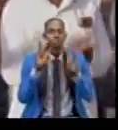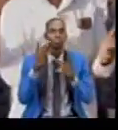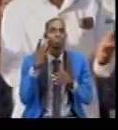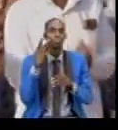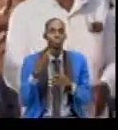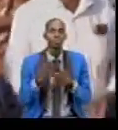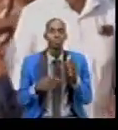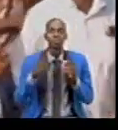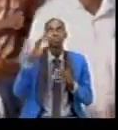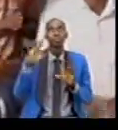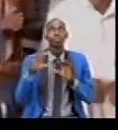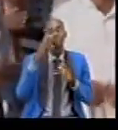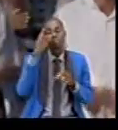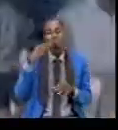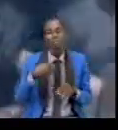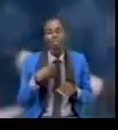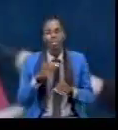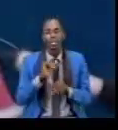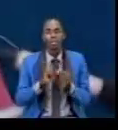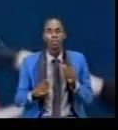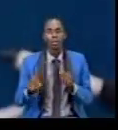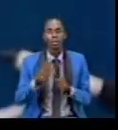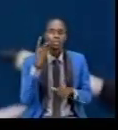and see what God is doing today.